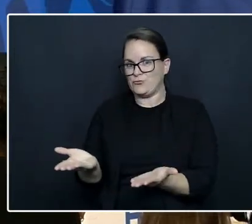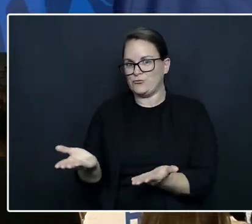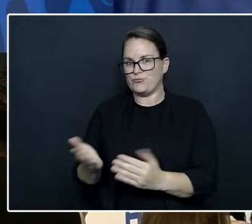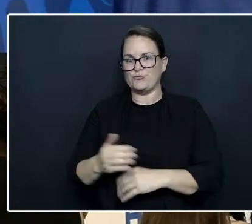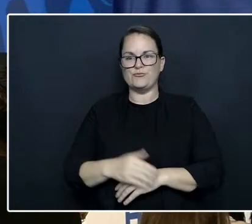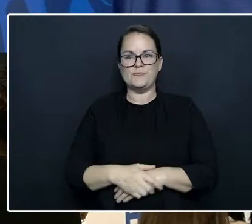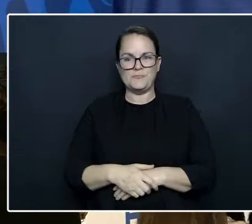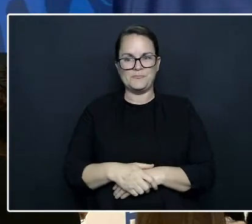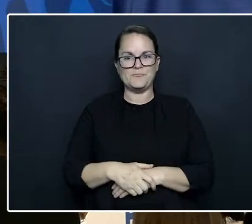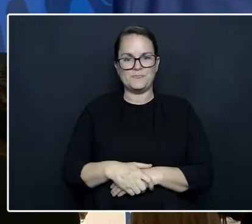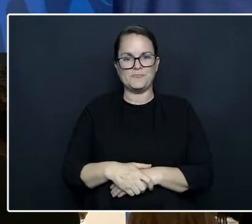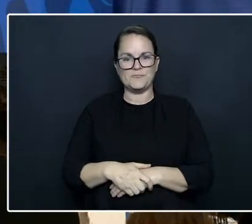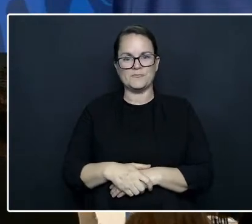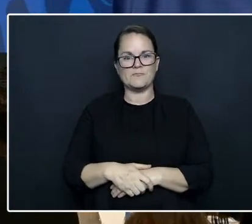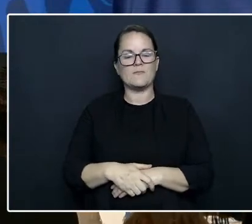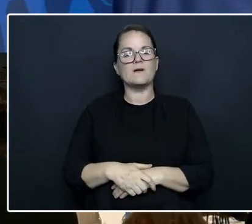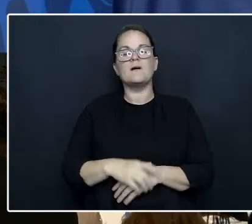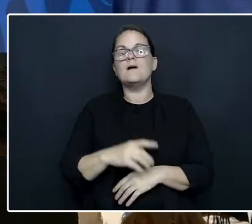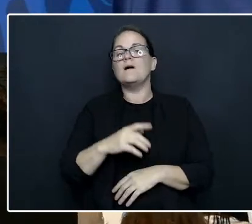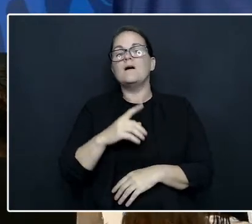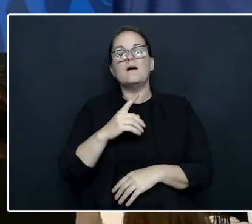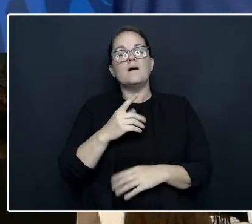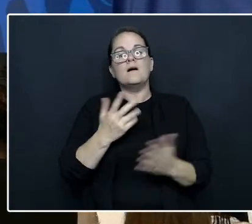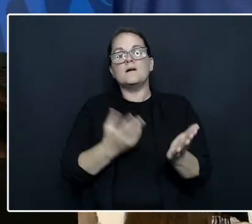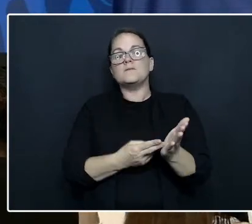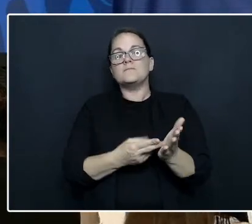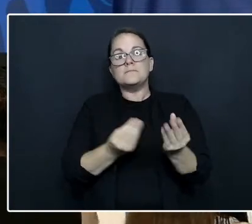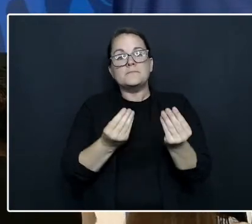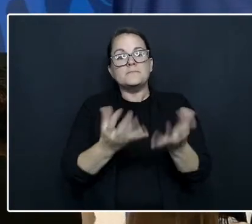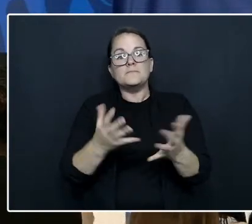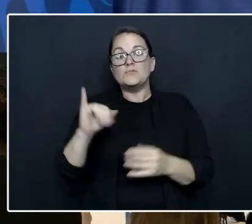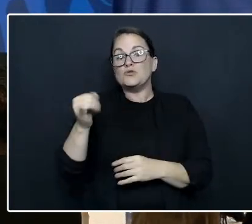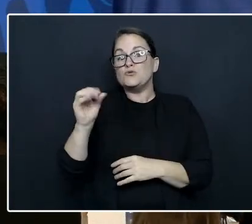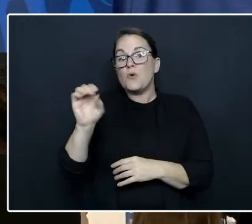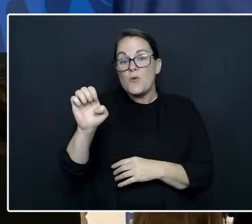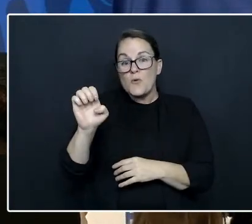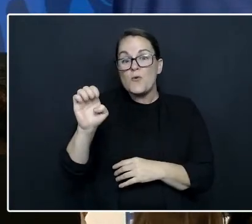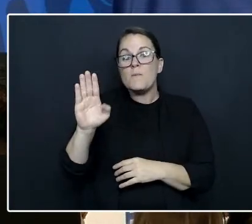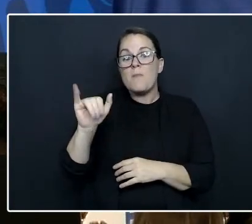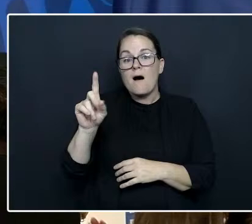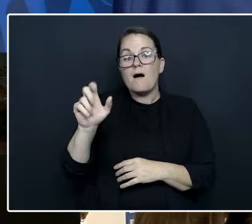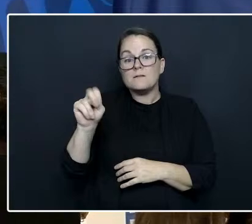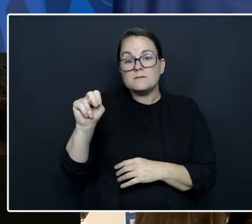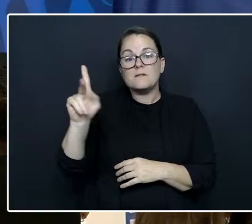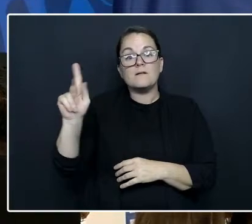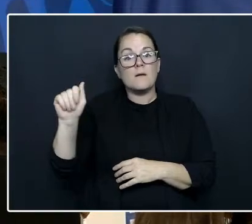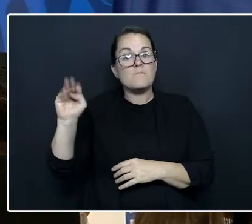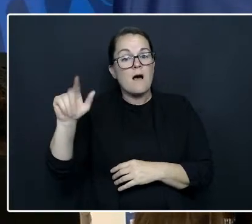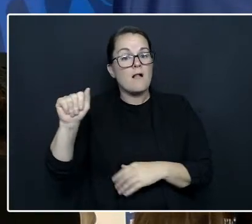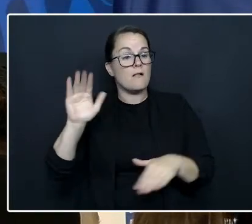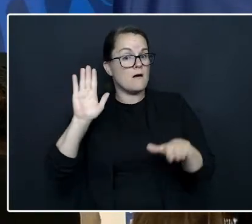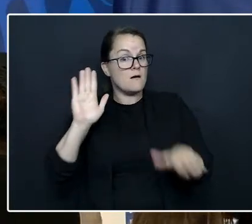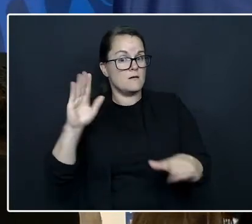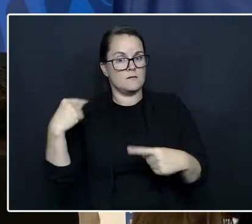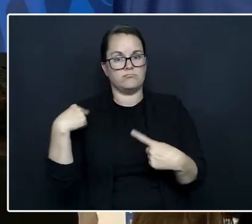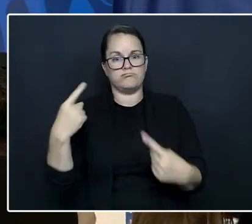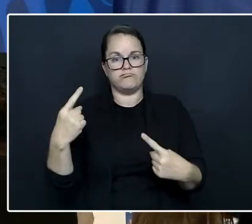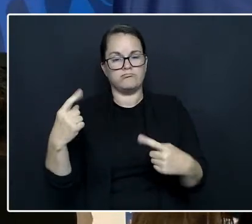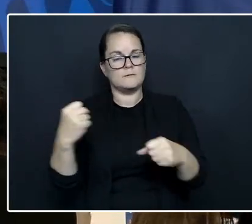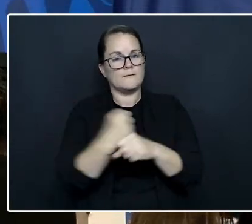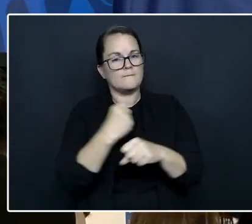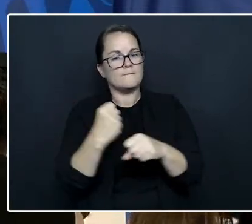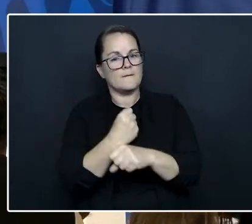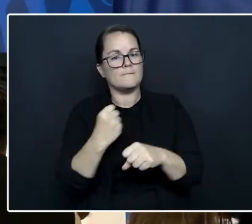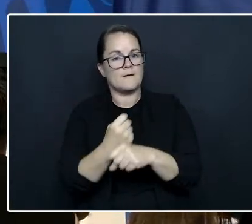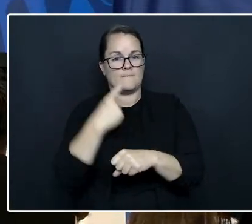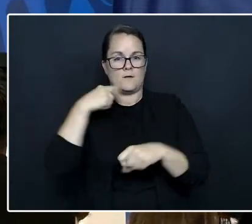Every day since being sworn in, Joe Biden and Kamala Harris have fought for our communities. They've created more than 1